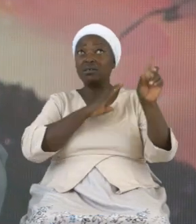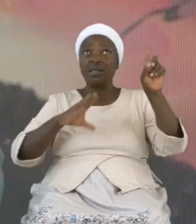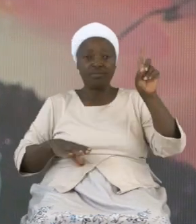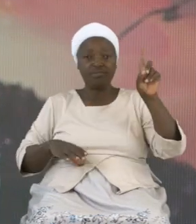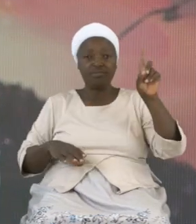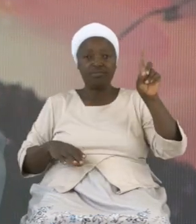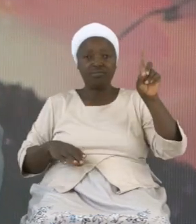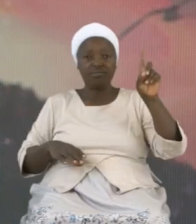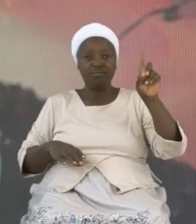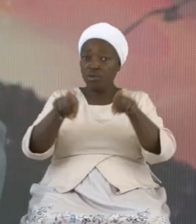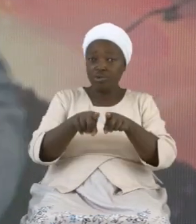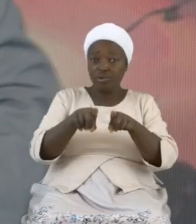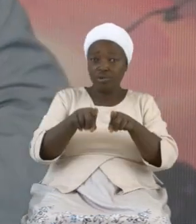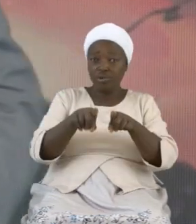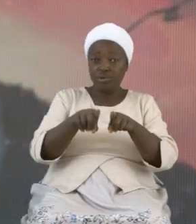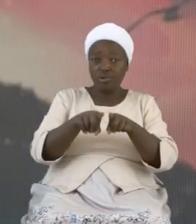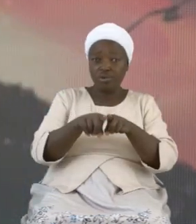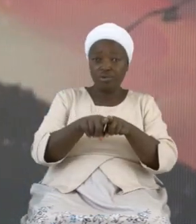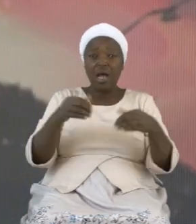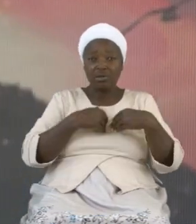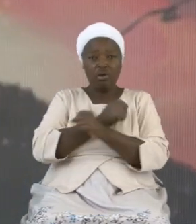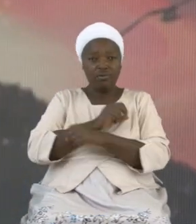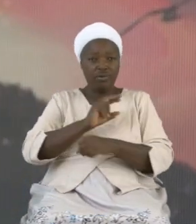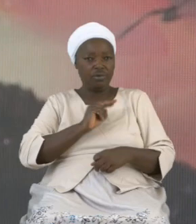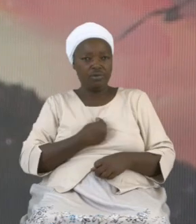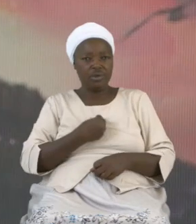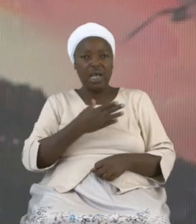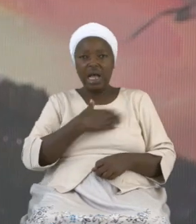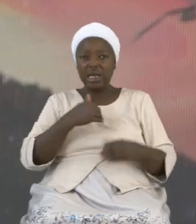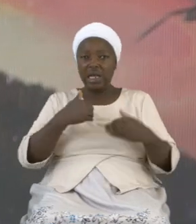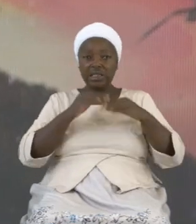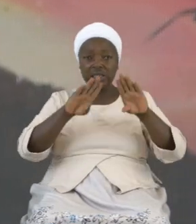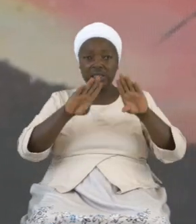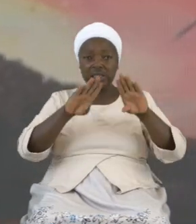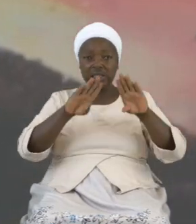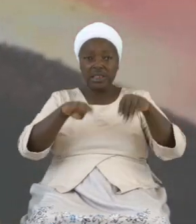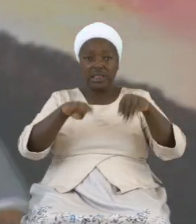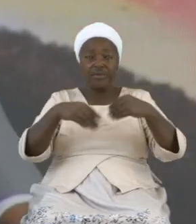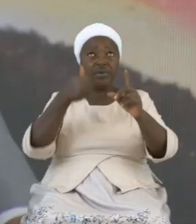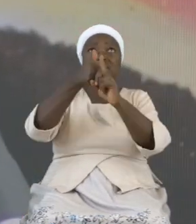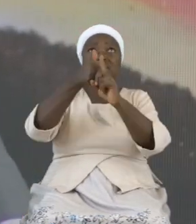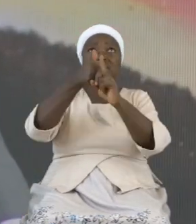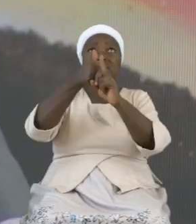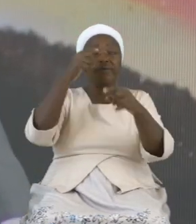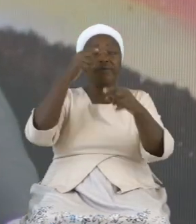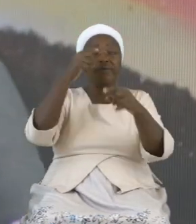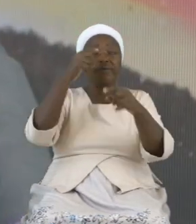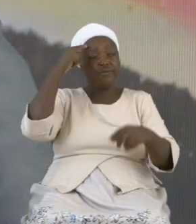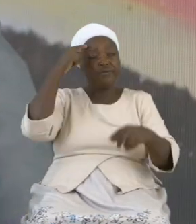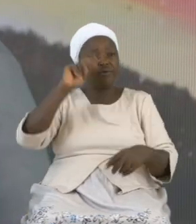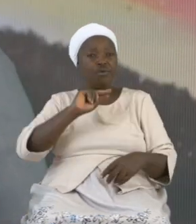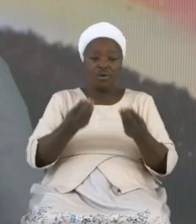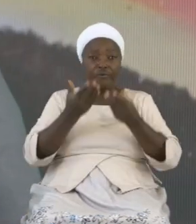also has loved us and has given himself for us an offering and